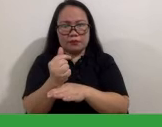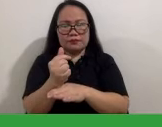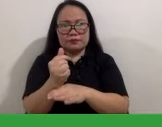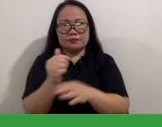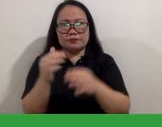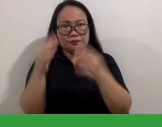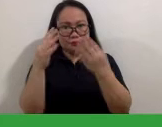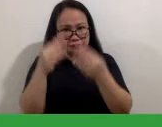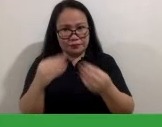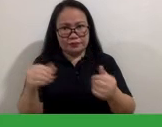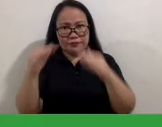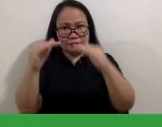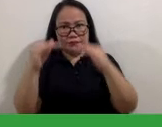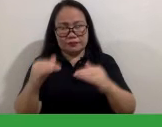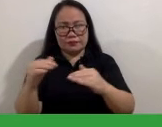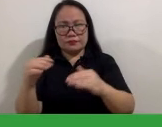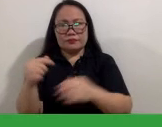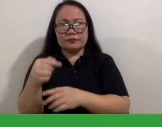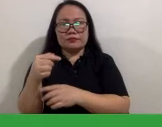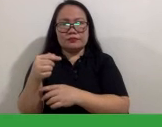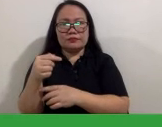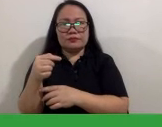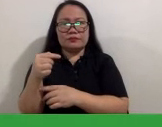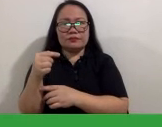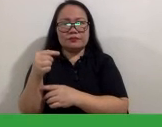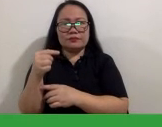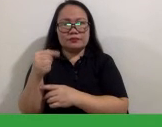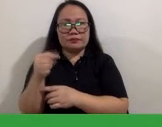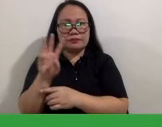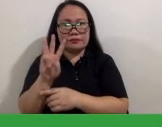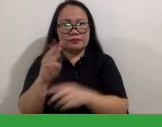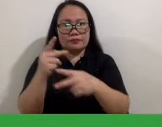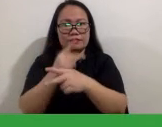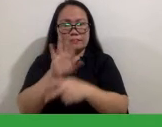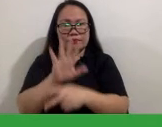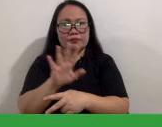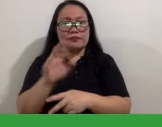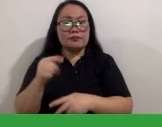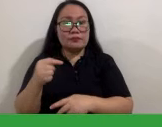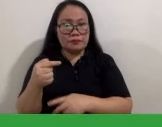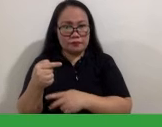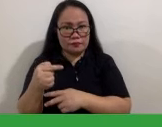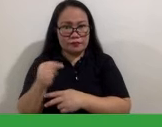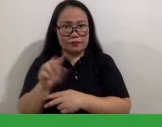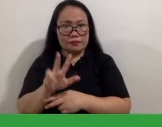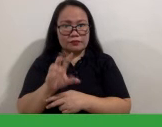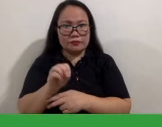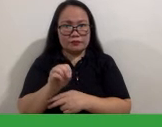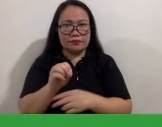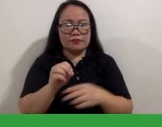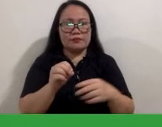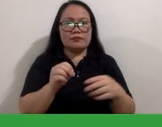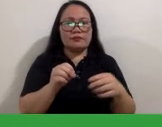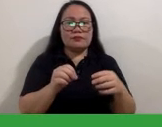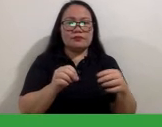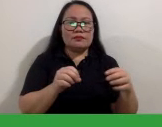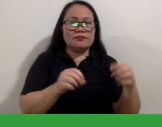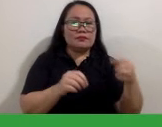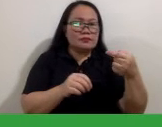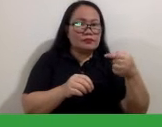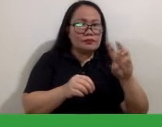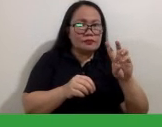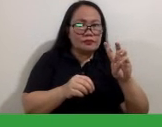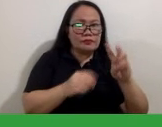addition. Now, let us solve. So, we have negative 6 times 5, that is negative 30. And then,